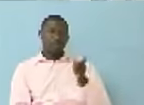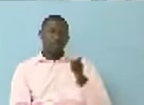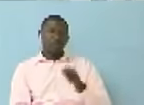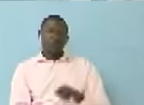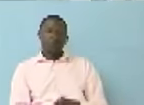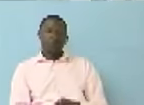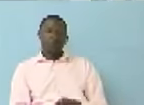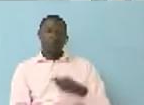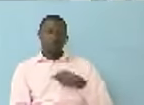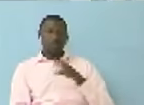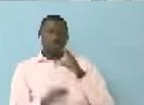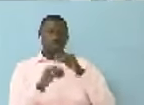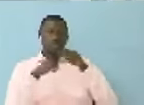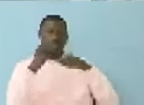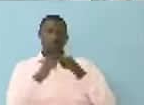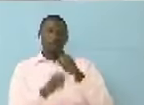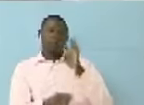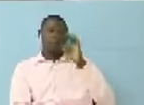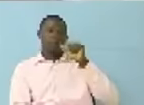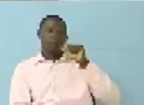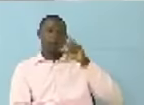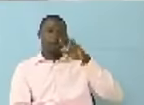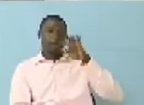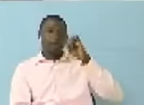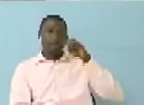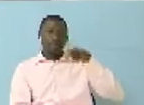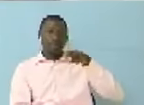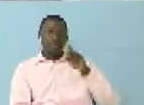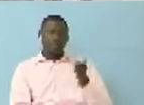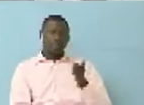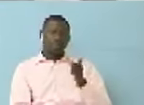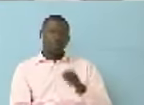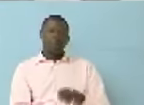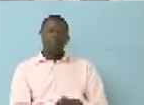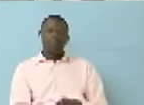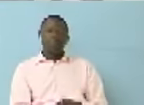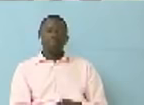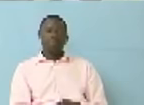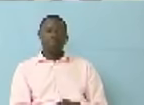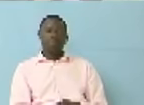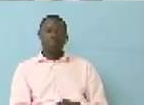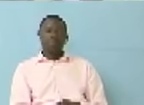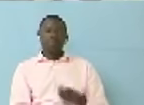Okay? Okay, counsel, as you wish. Thank you. So it was wrong to